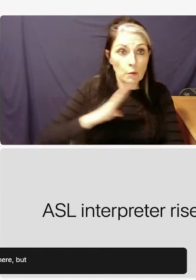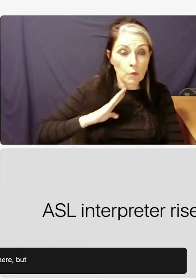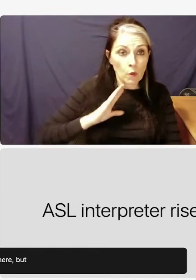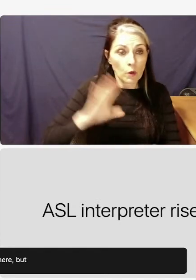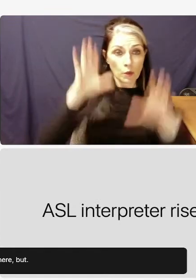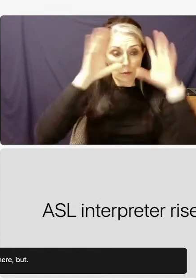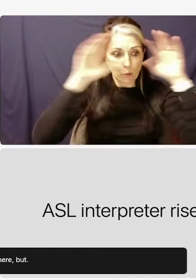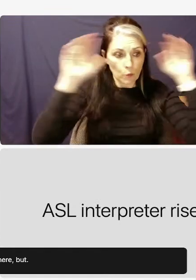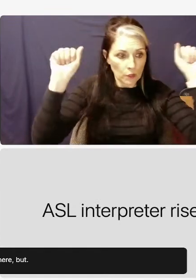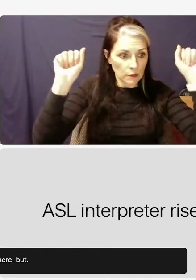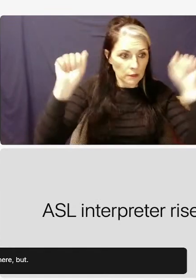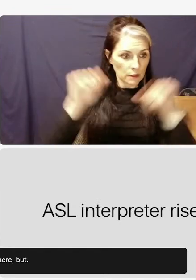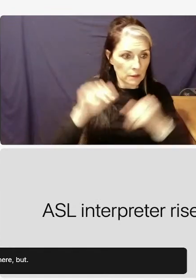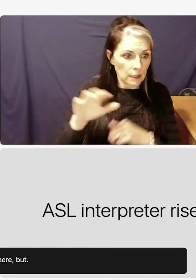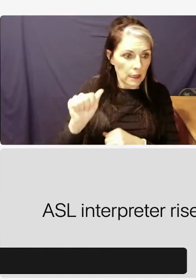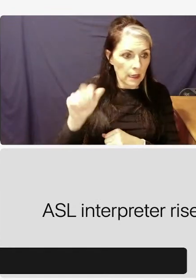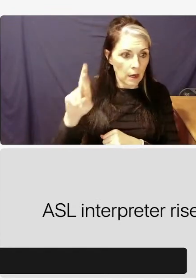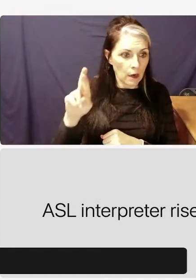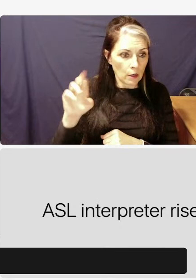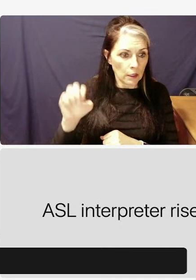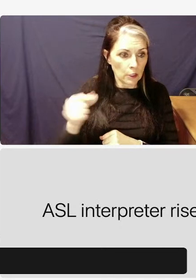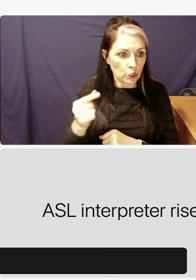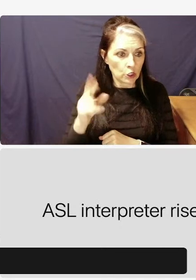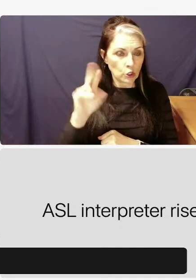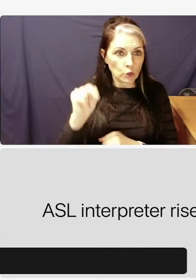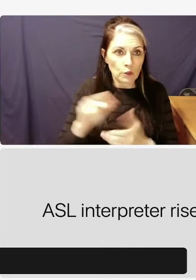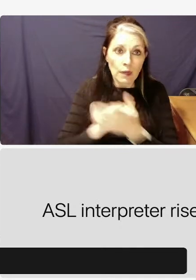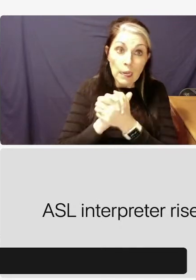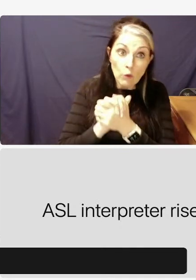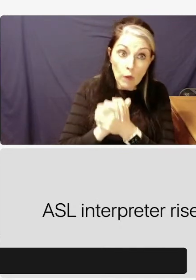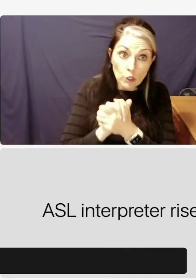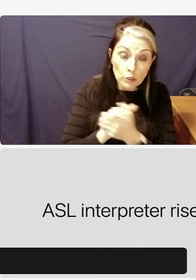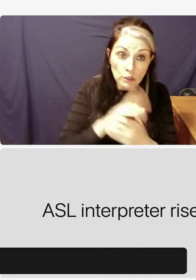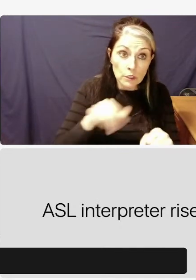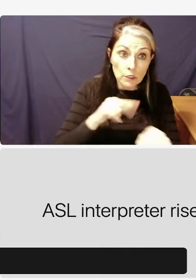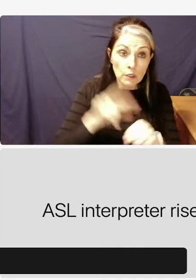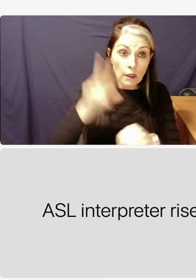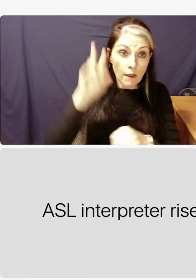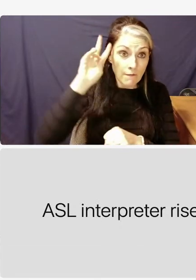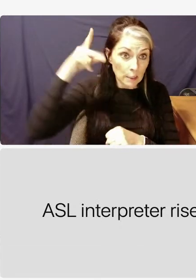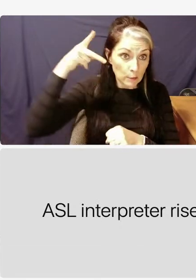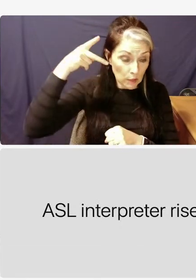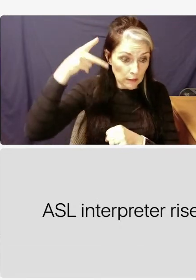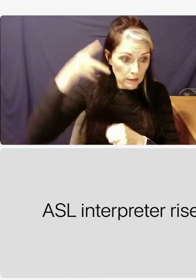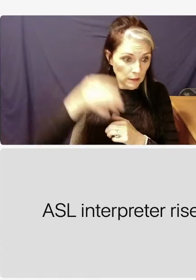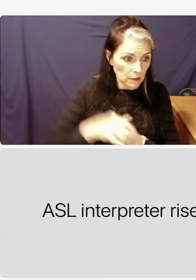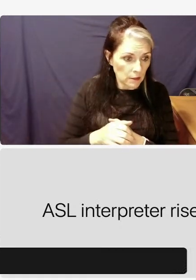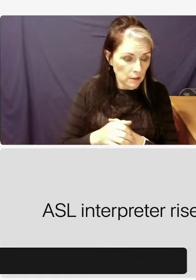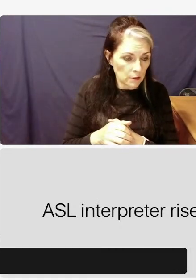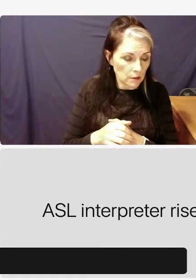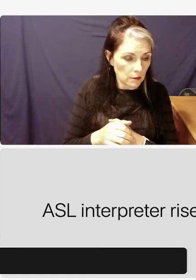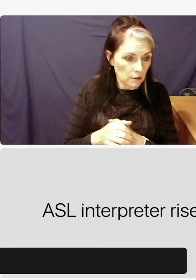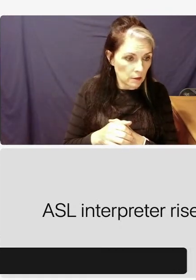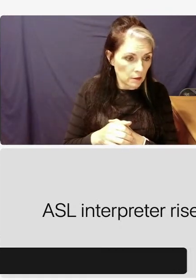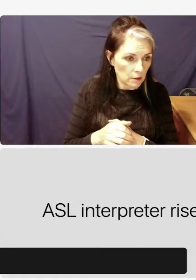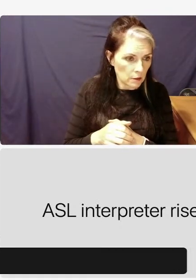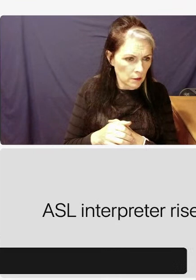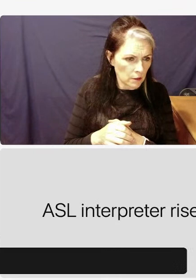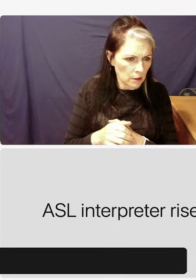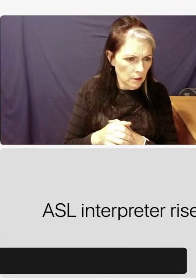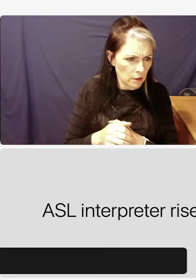congratulations and of course uh uh our vice new vice president uh miss joanne